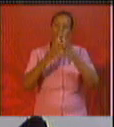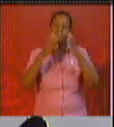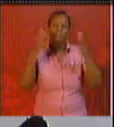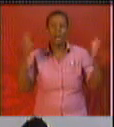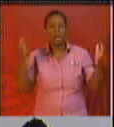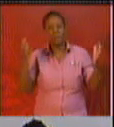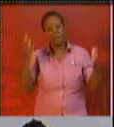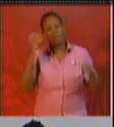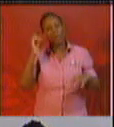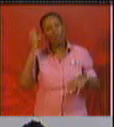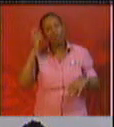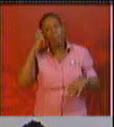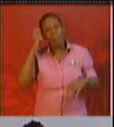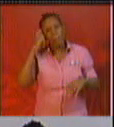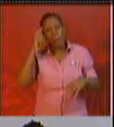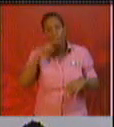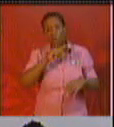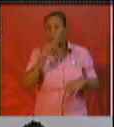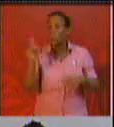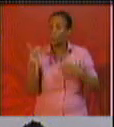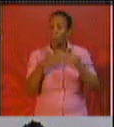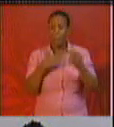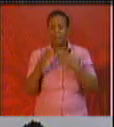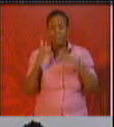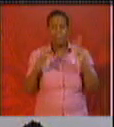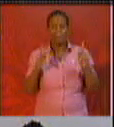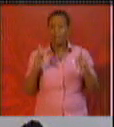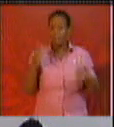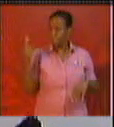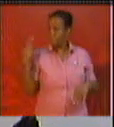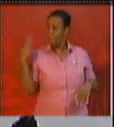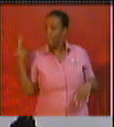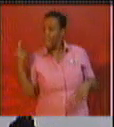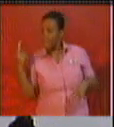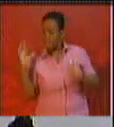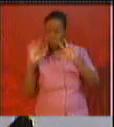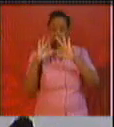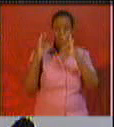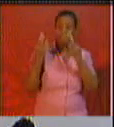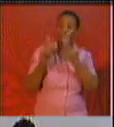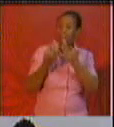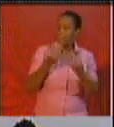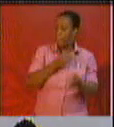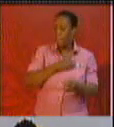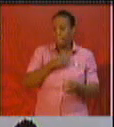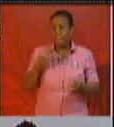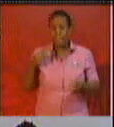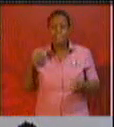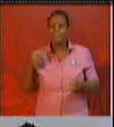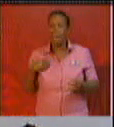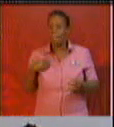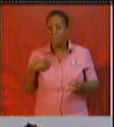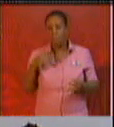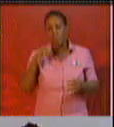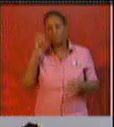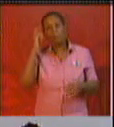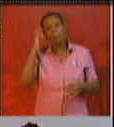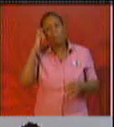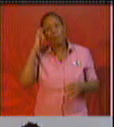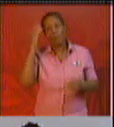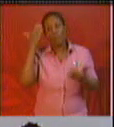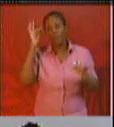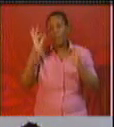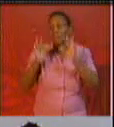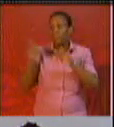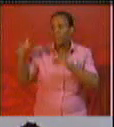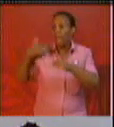just because someone's your friend or even your family member, it doesn't mean that they don't have COVID-19, and it doesn't mean